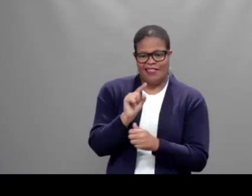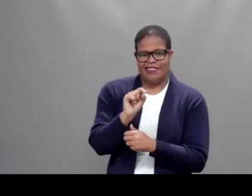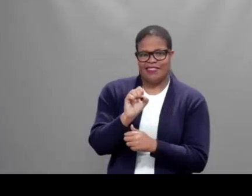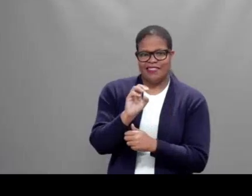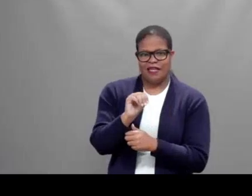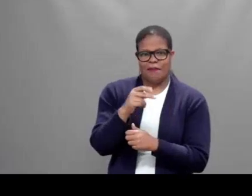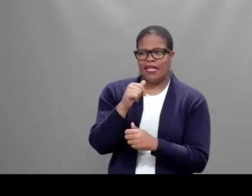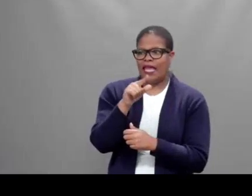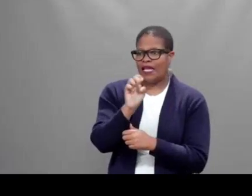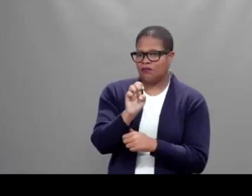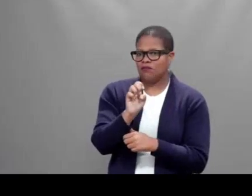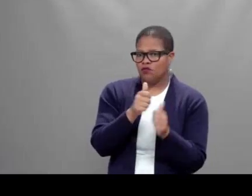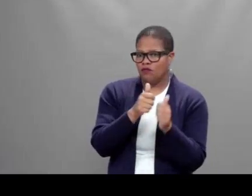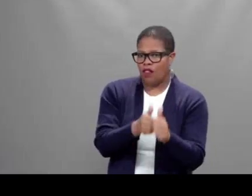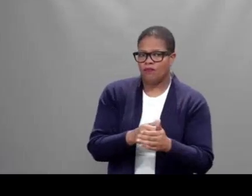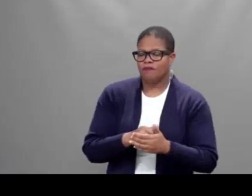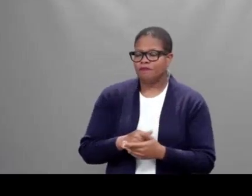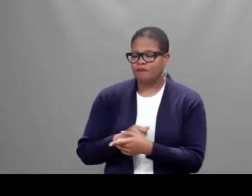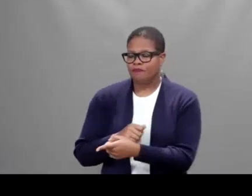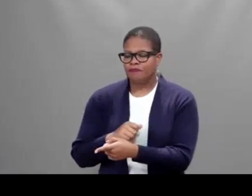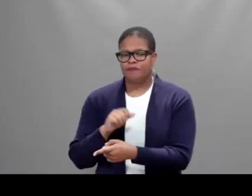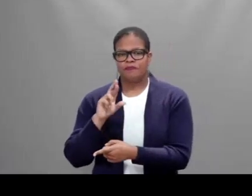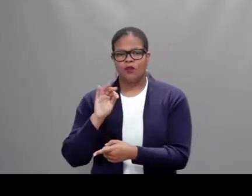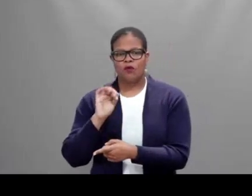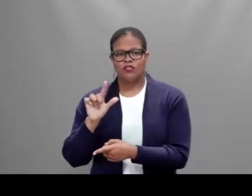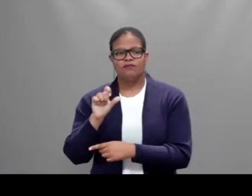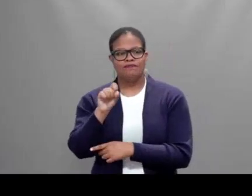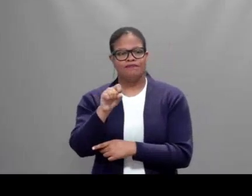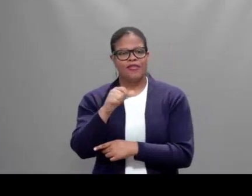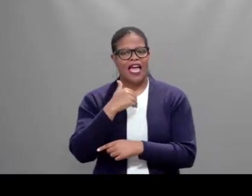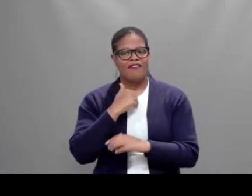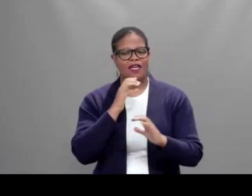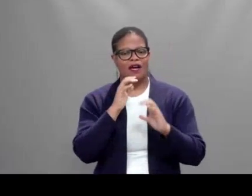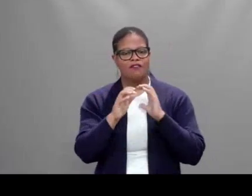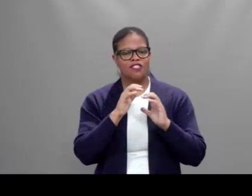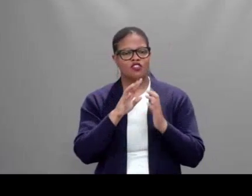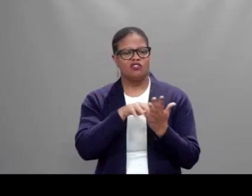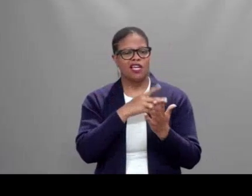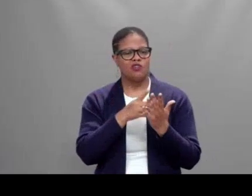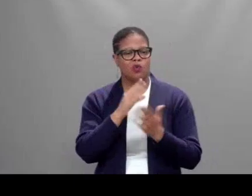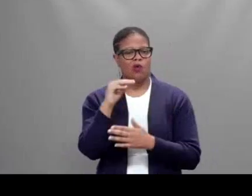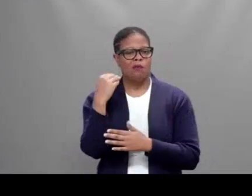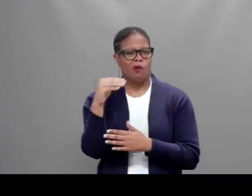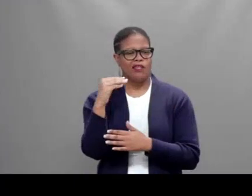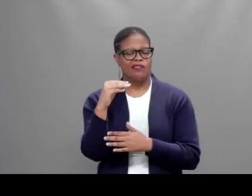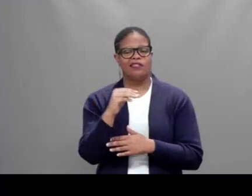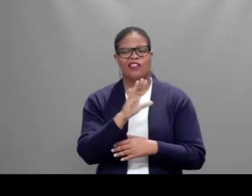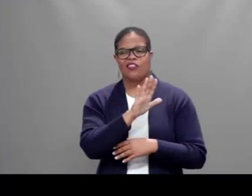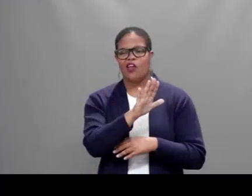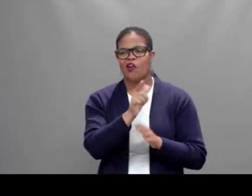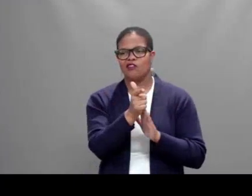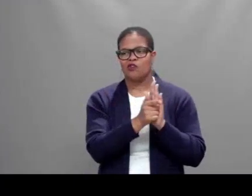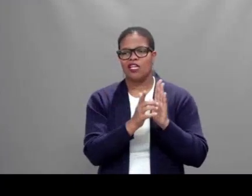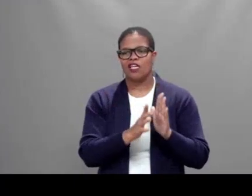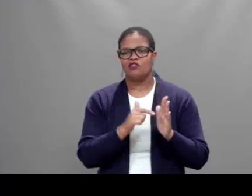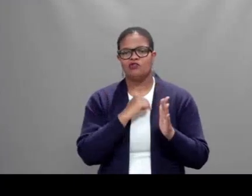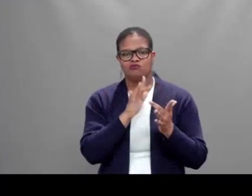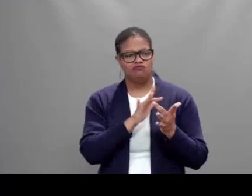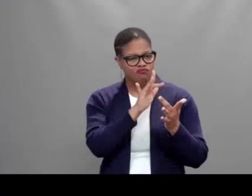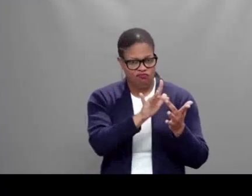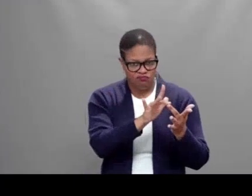You know. Yes, and I have a conversation scheduled with Morganton's attorney just to touch base so